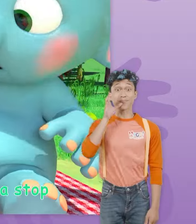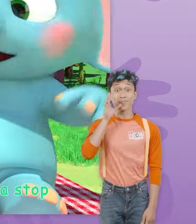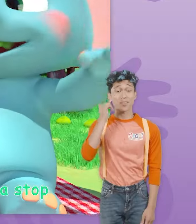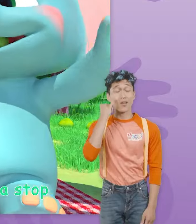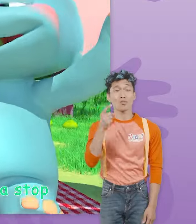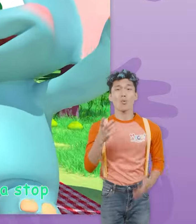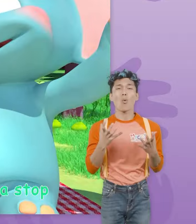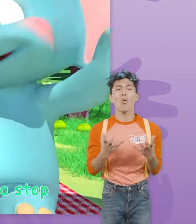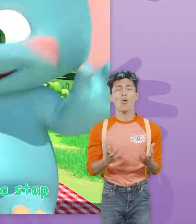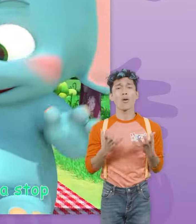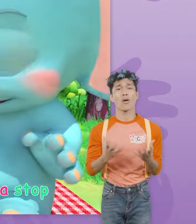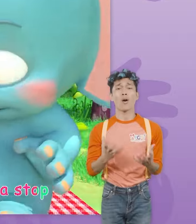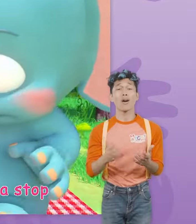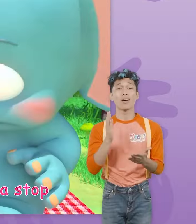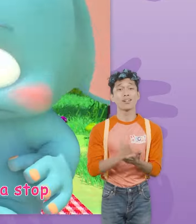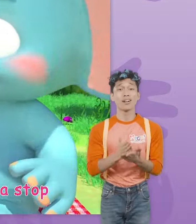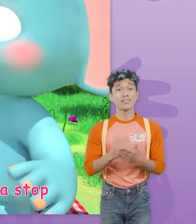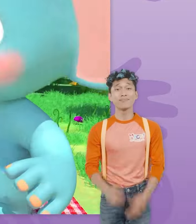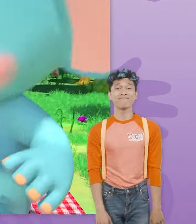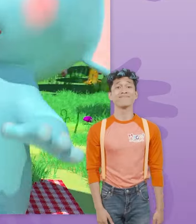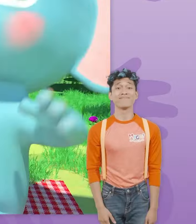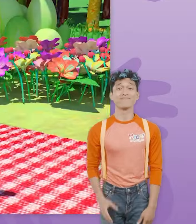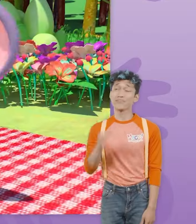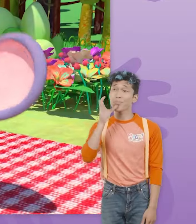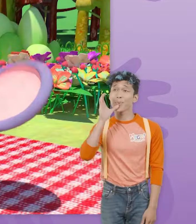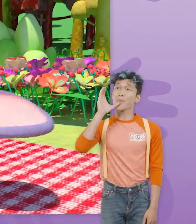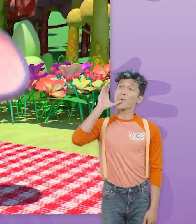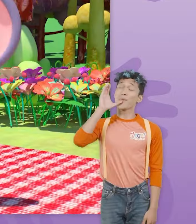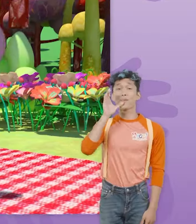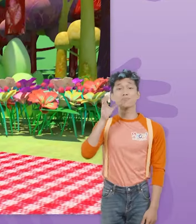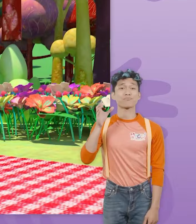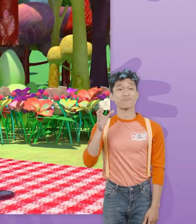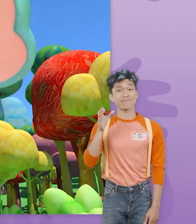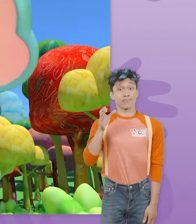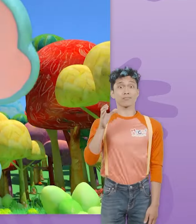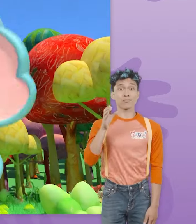If you really, really, really want to stop, take a sip.